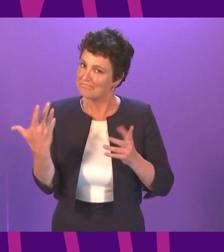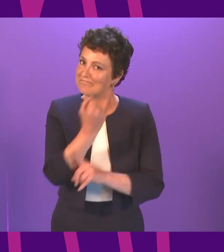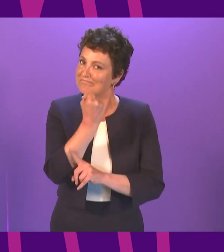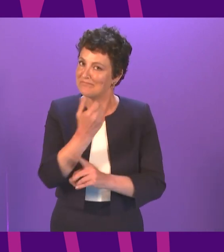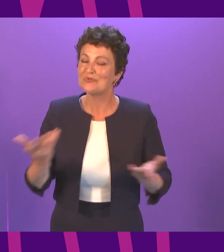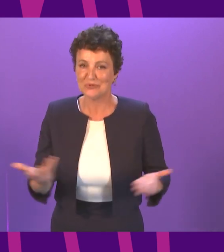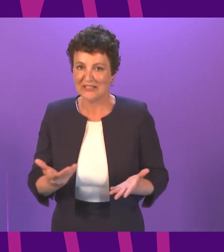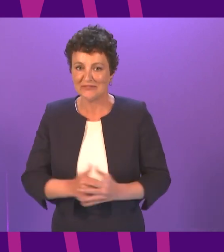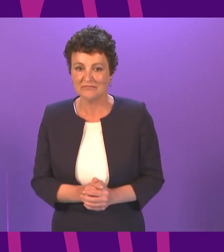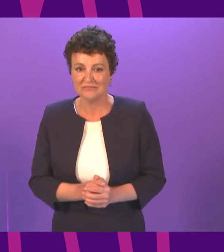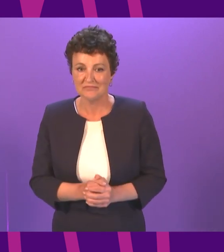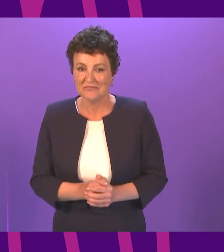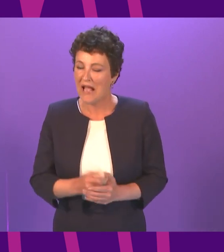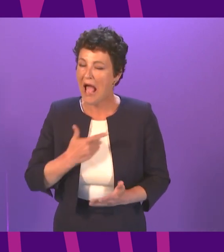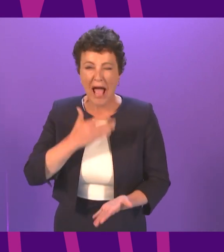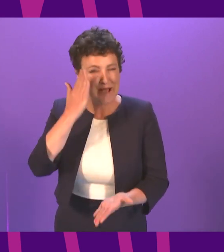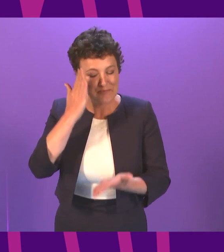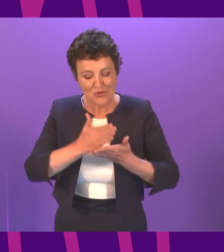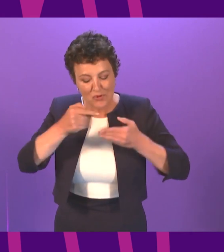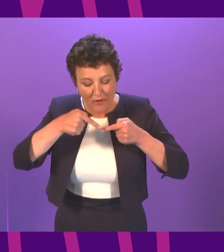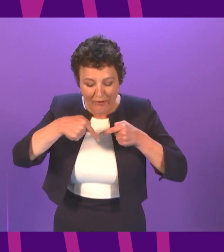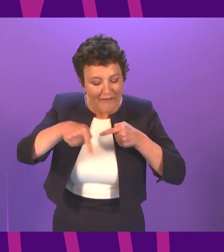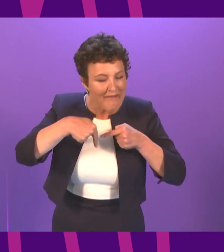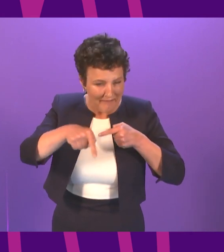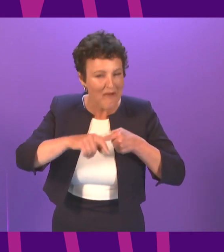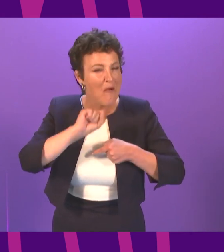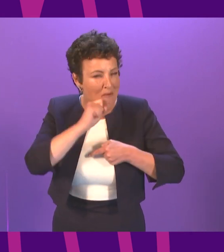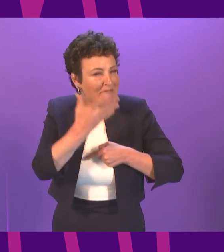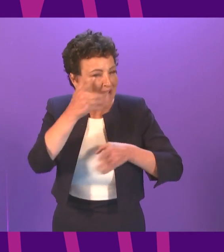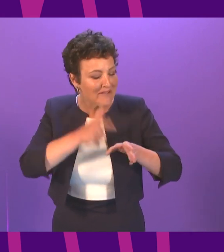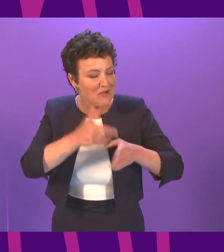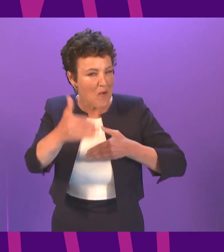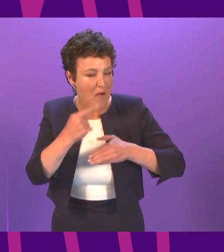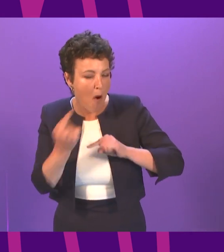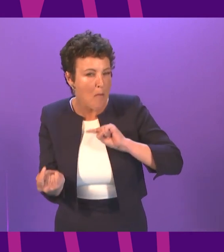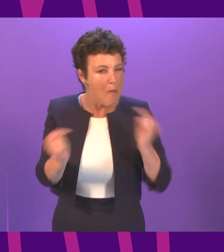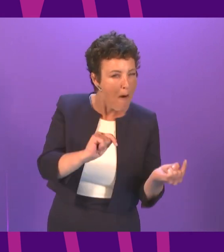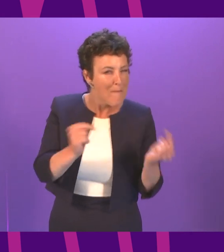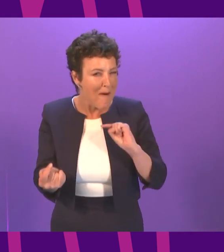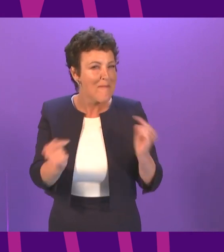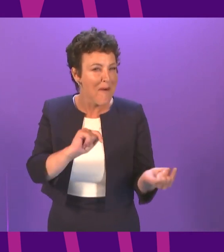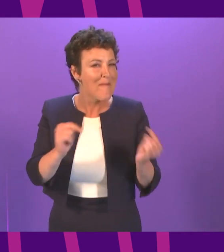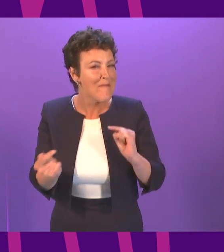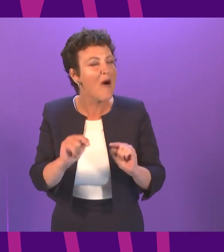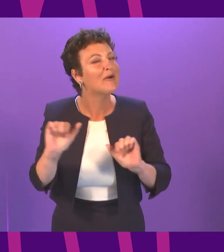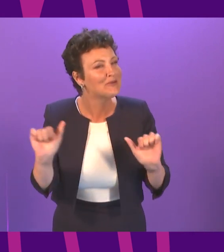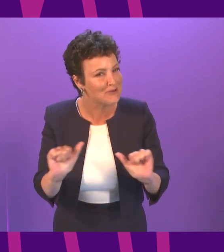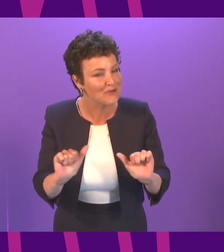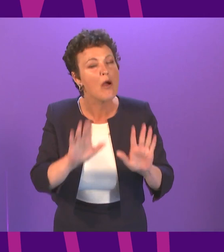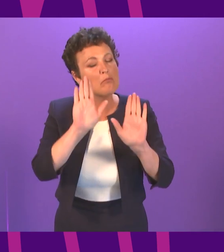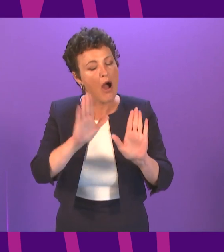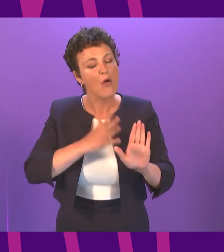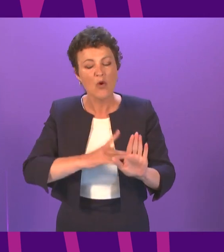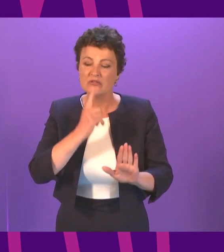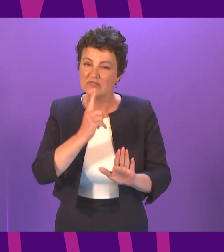will be many sharp exchanges in this chamber over the next 5 years, but let me offer a few words of